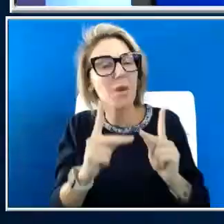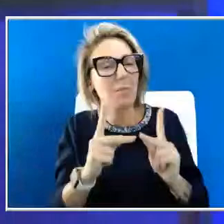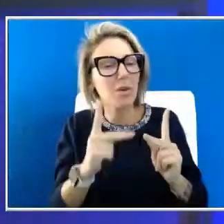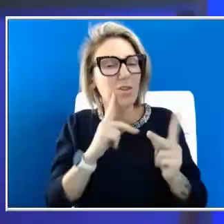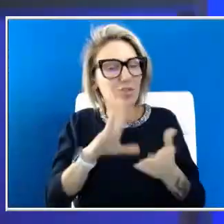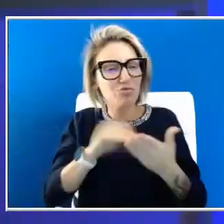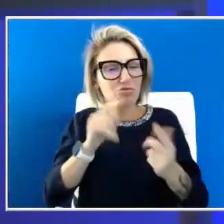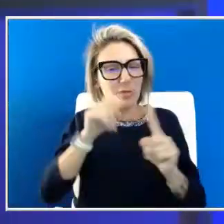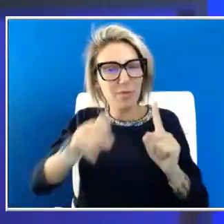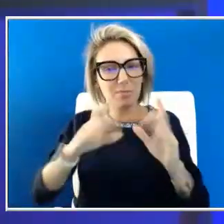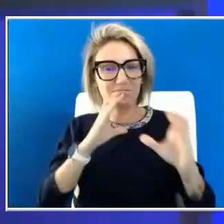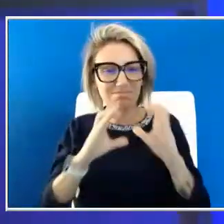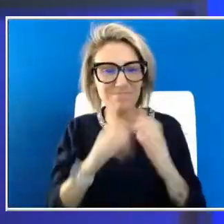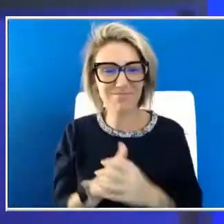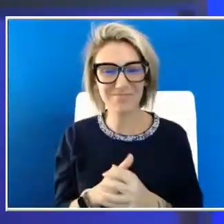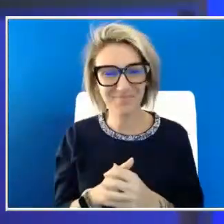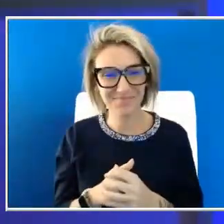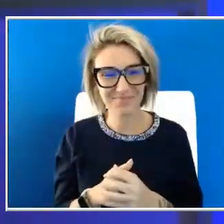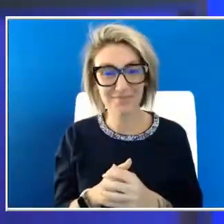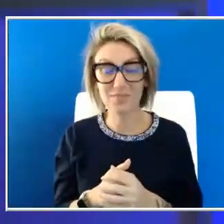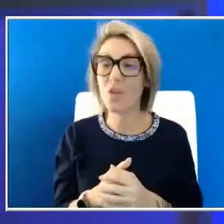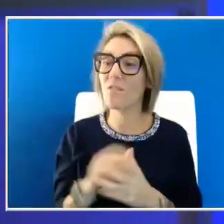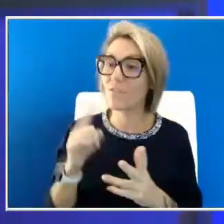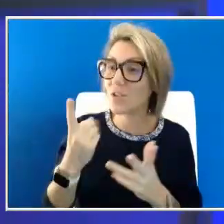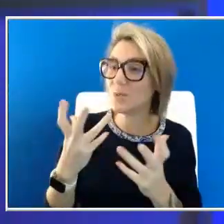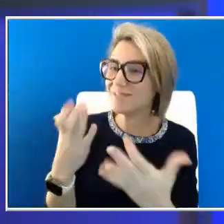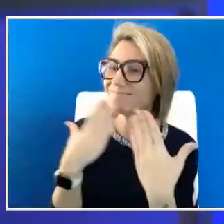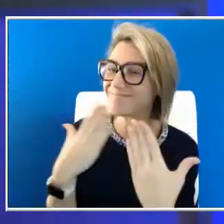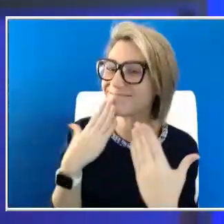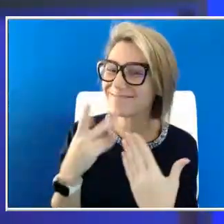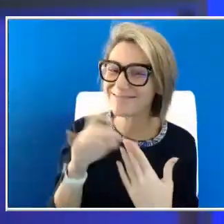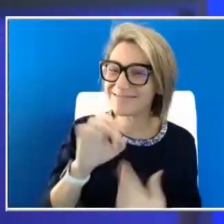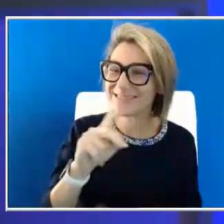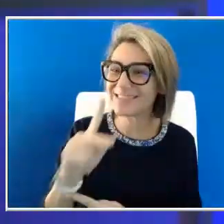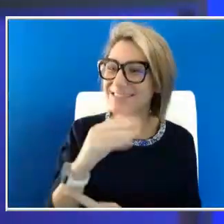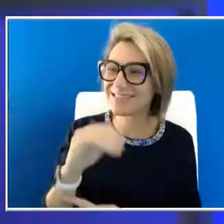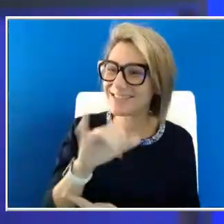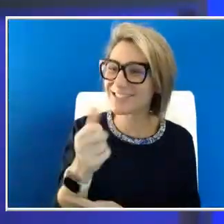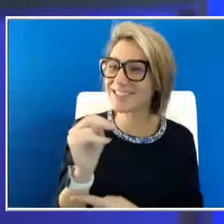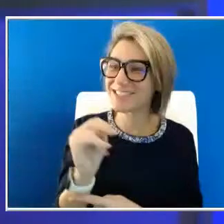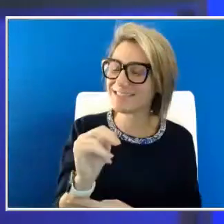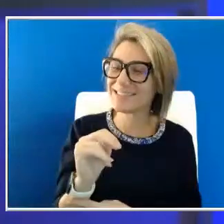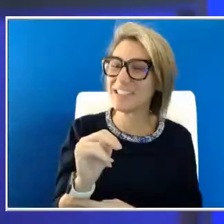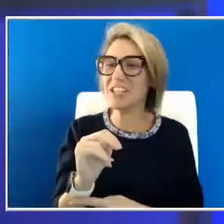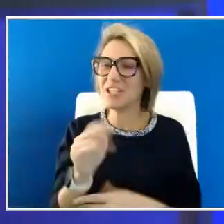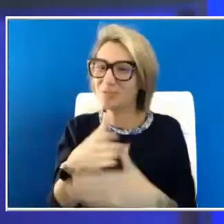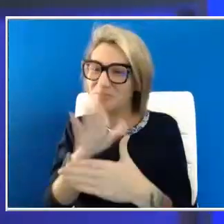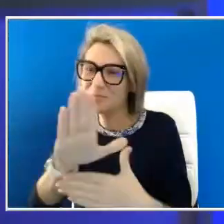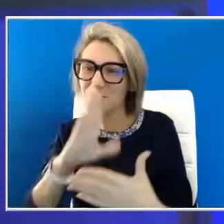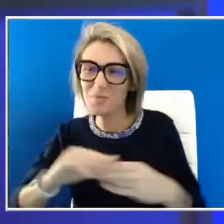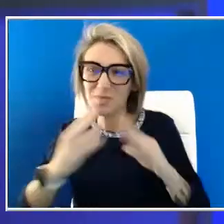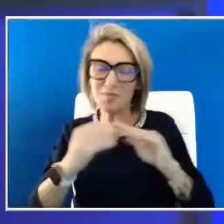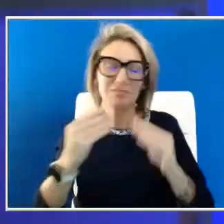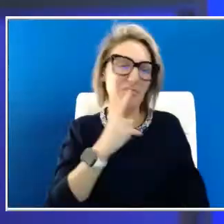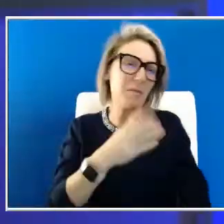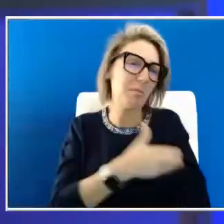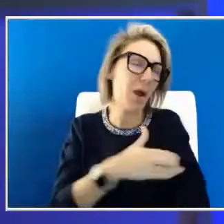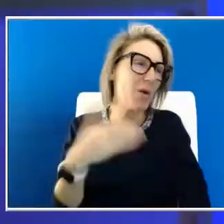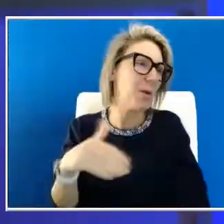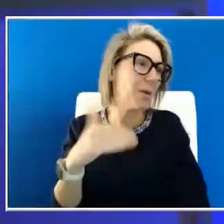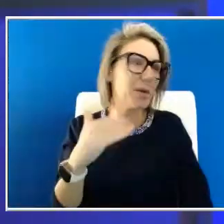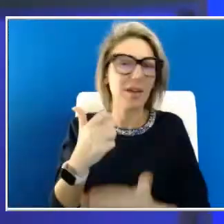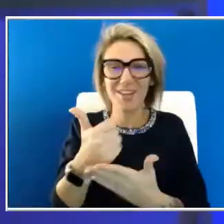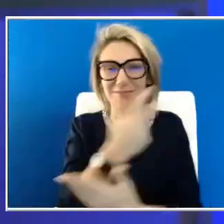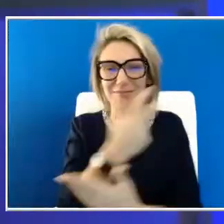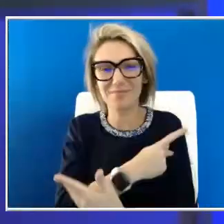think, first of all, I want to thank Patrick and Jean for sharing their story. This is really powerful and I think really helps patients. The point I really want to drive